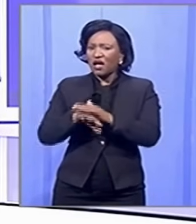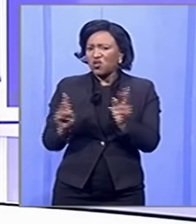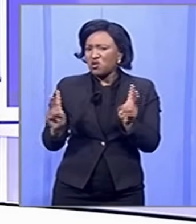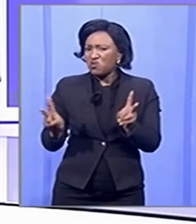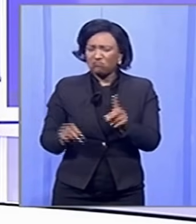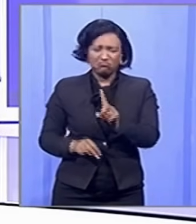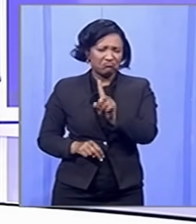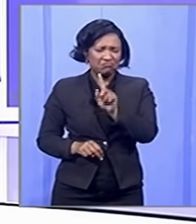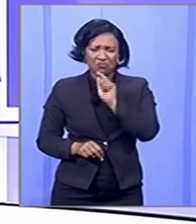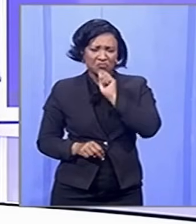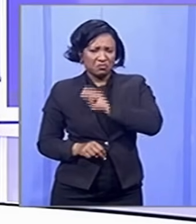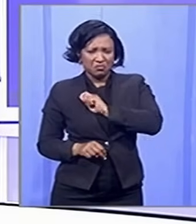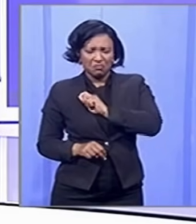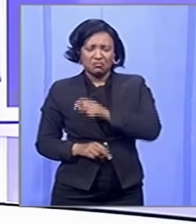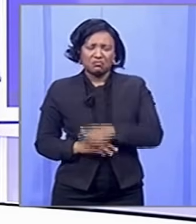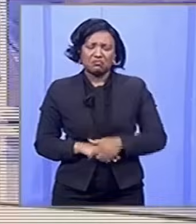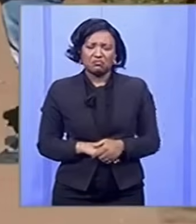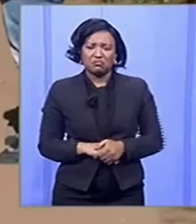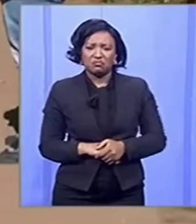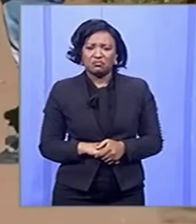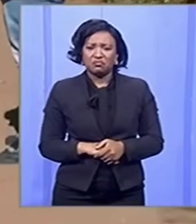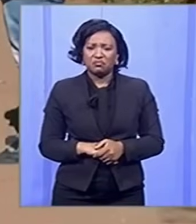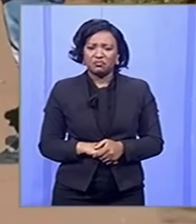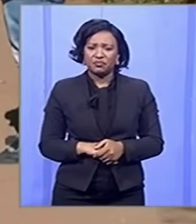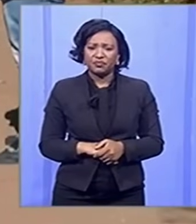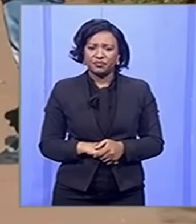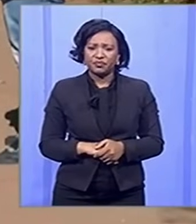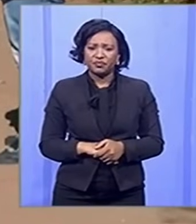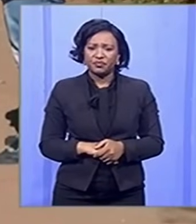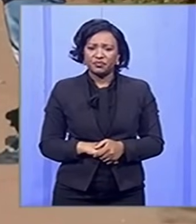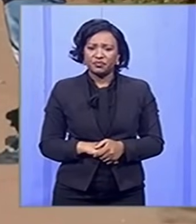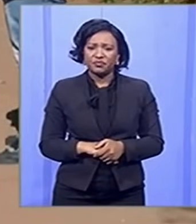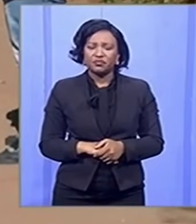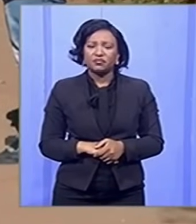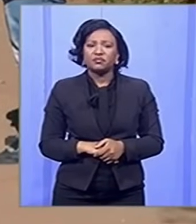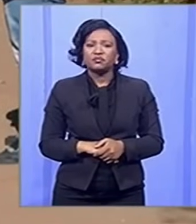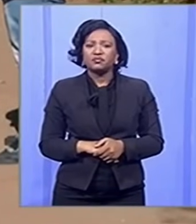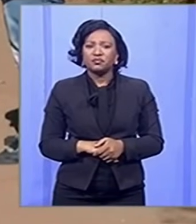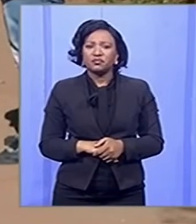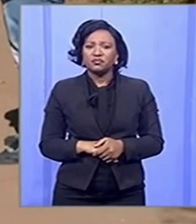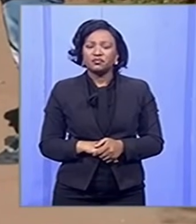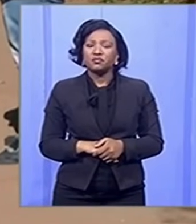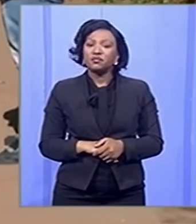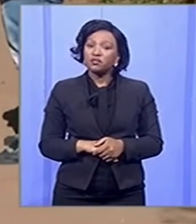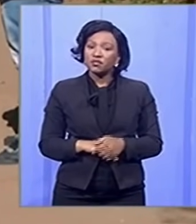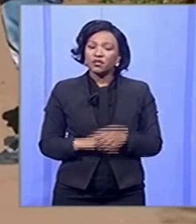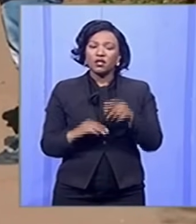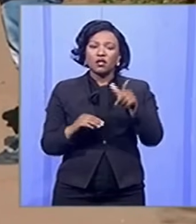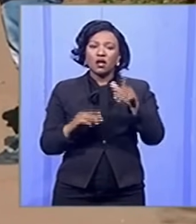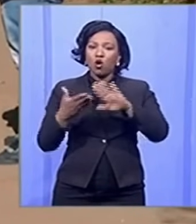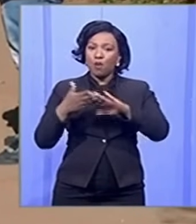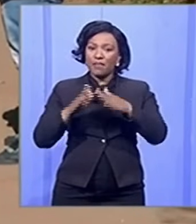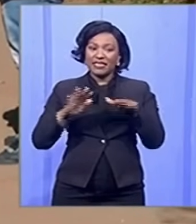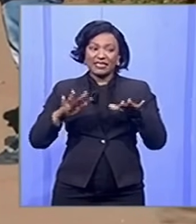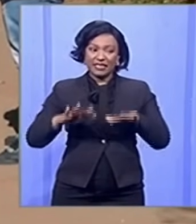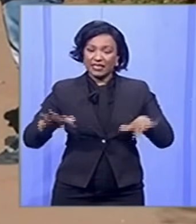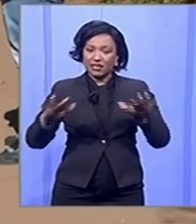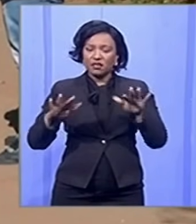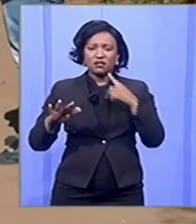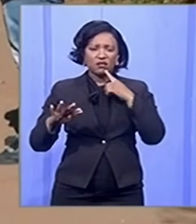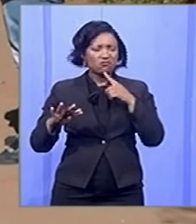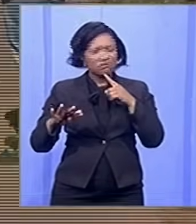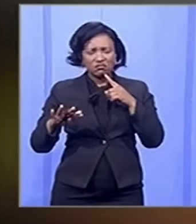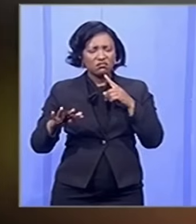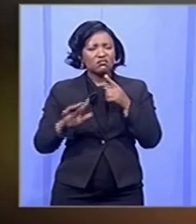tlhago. Baahi tikolohong ena ba tseka hore toka e